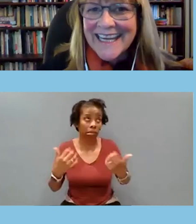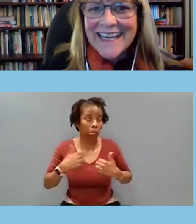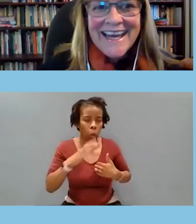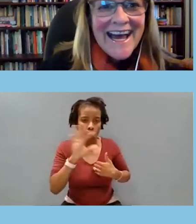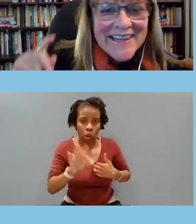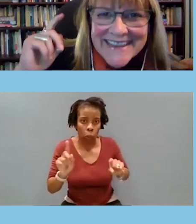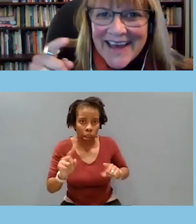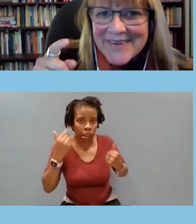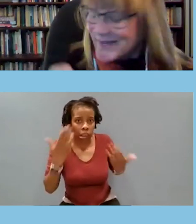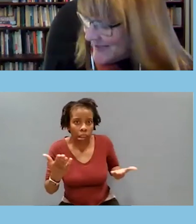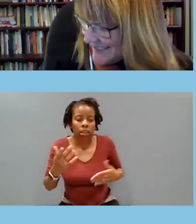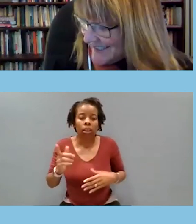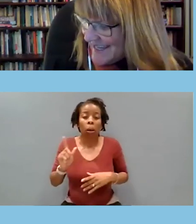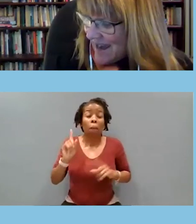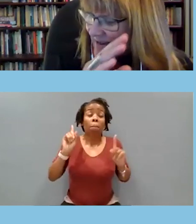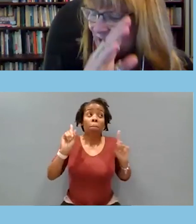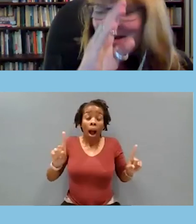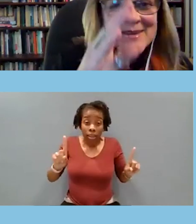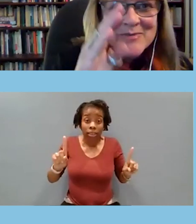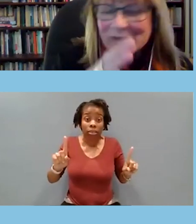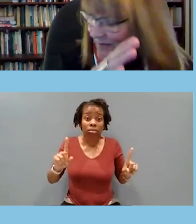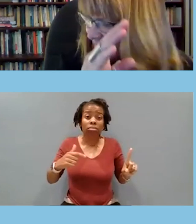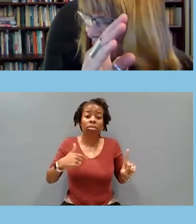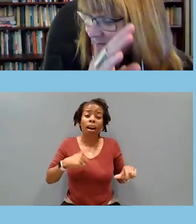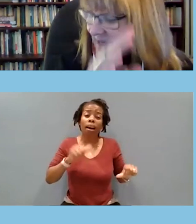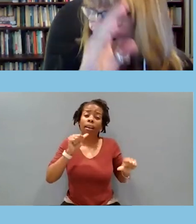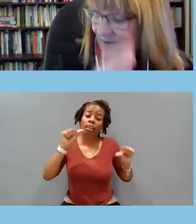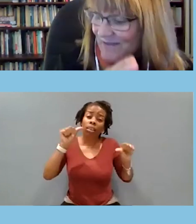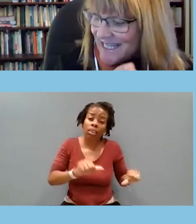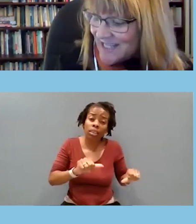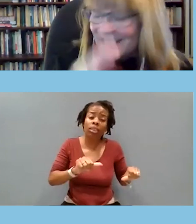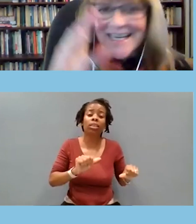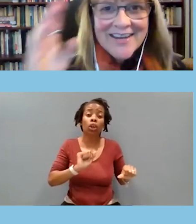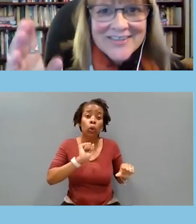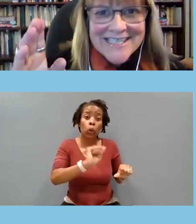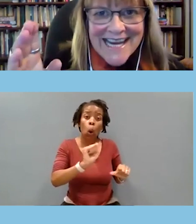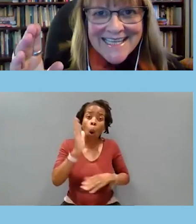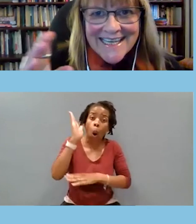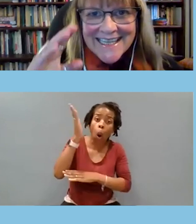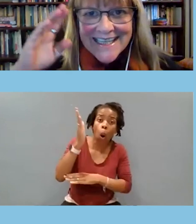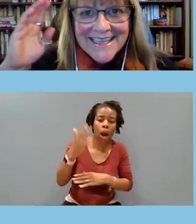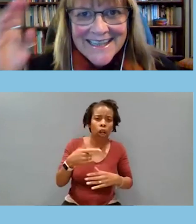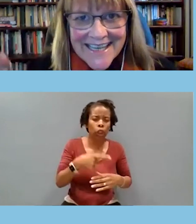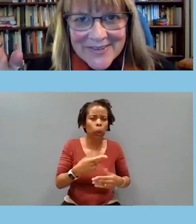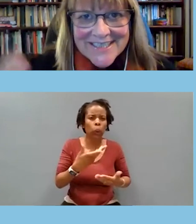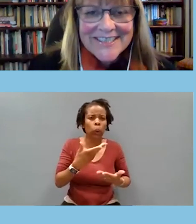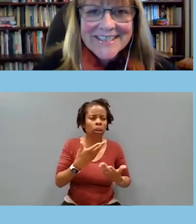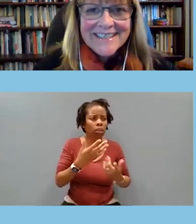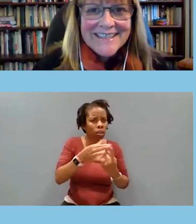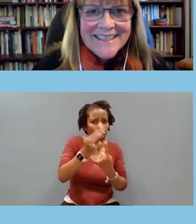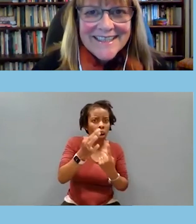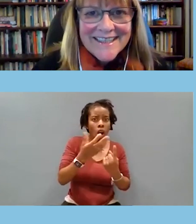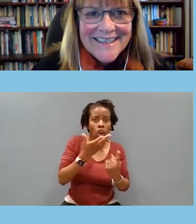to say, I love how you moved from conversation, understanding,